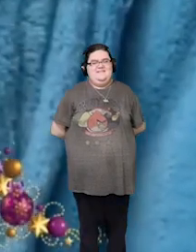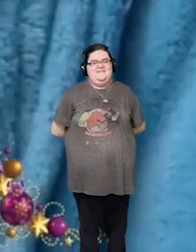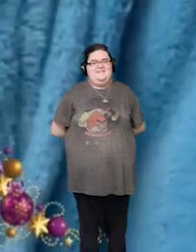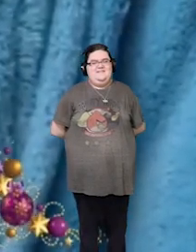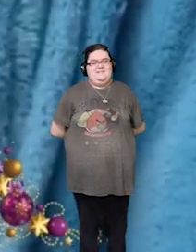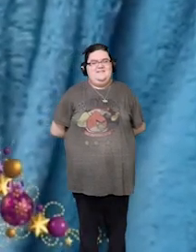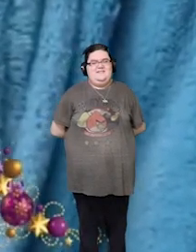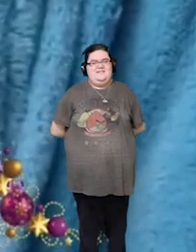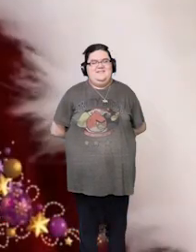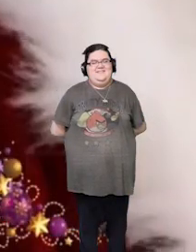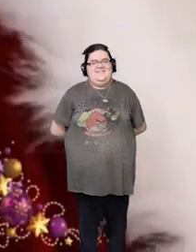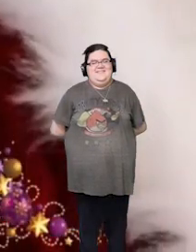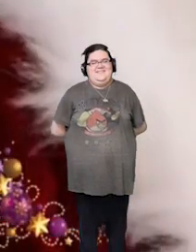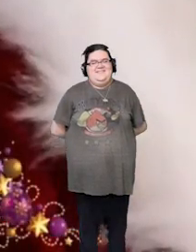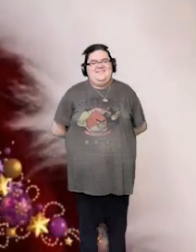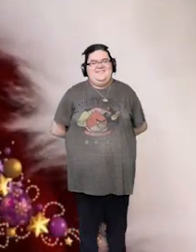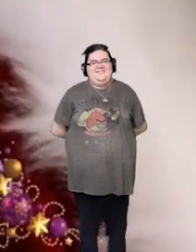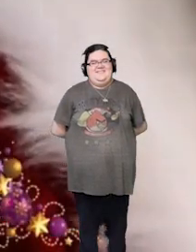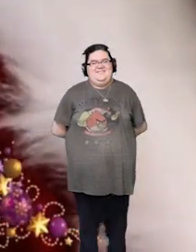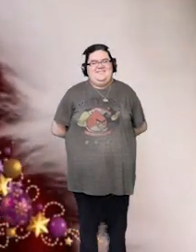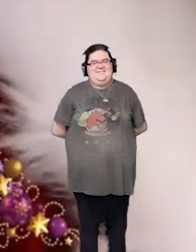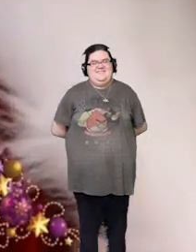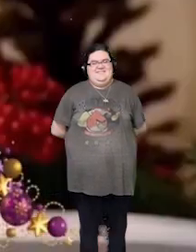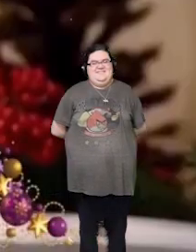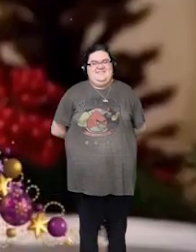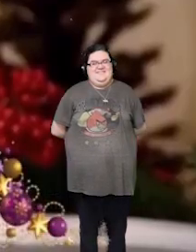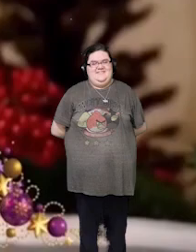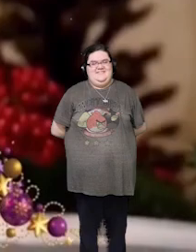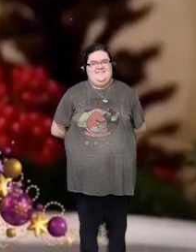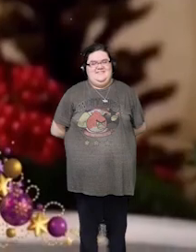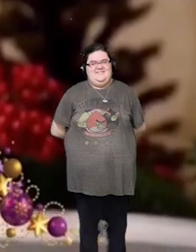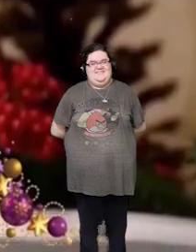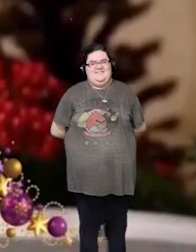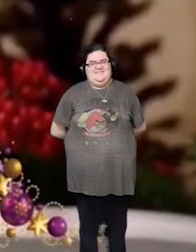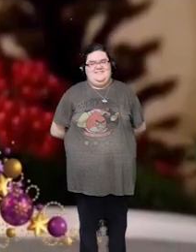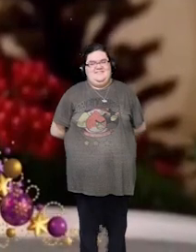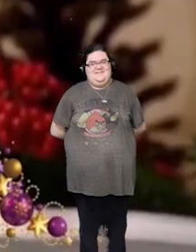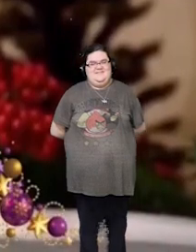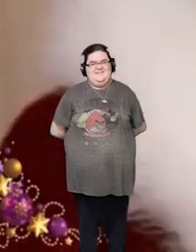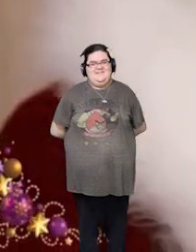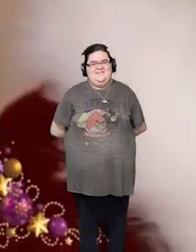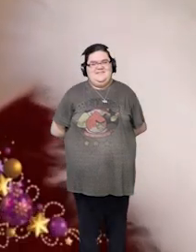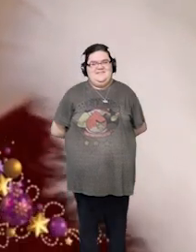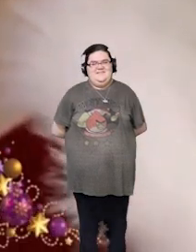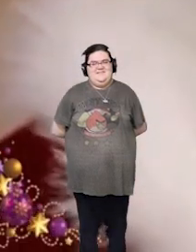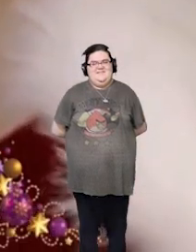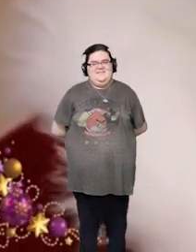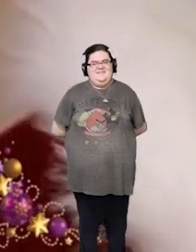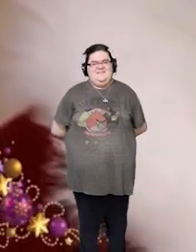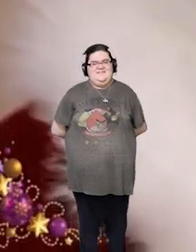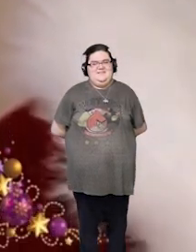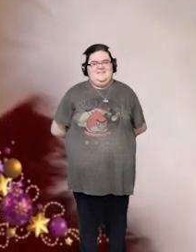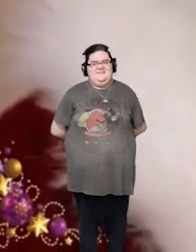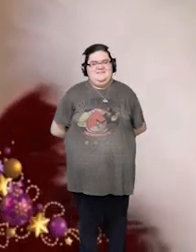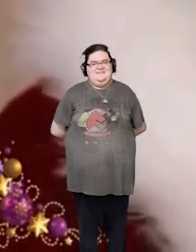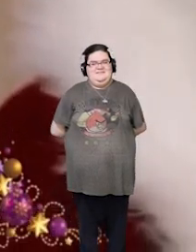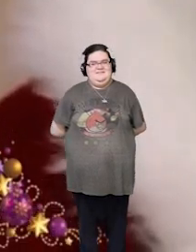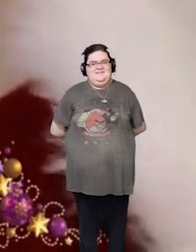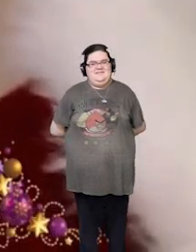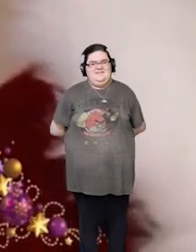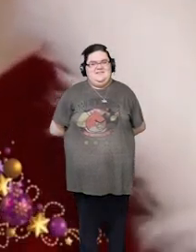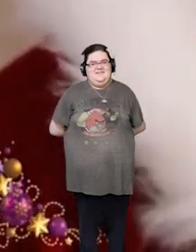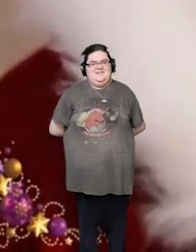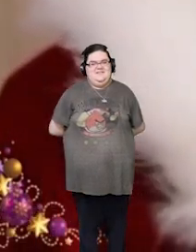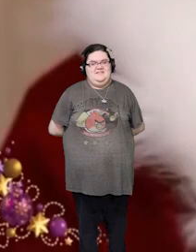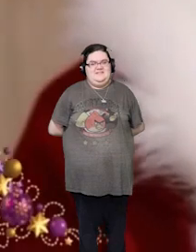Who did he see? Nicholas. Please, girls, go back to bed. He's dropping Yule logs down his chimney. Come on now, a little privacy would be great.